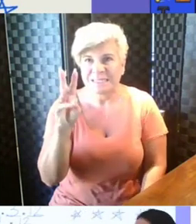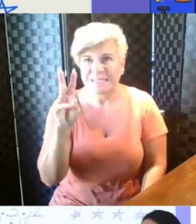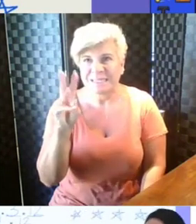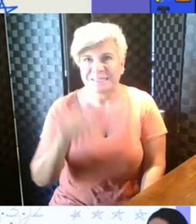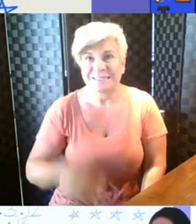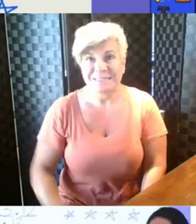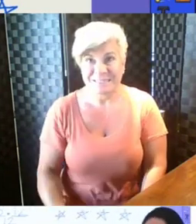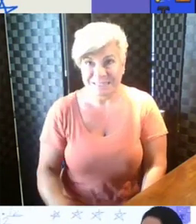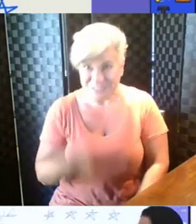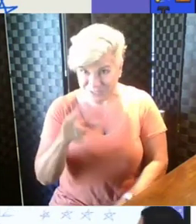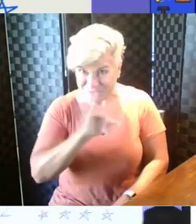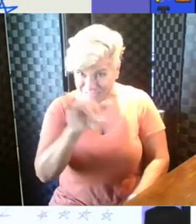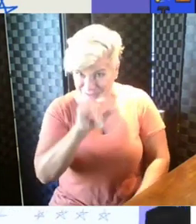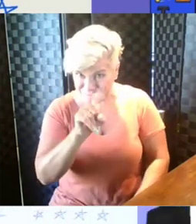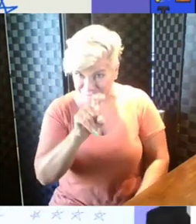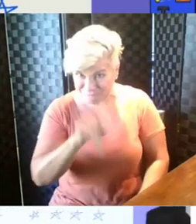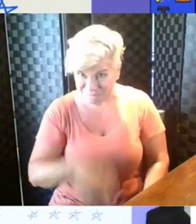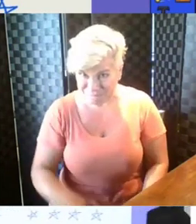4 plus 4 plus 4 plus 4 equals 16?